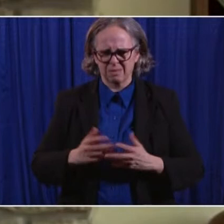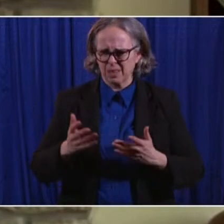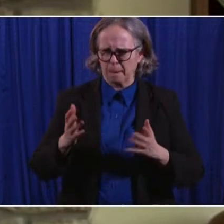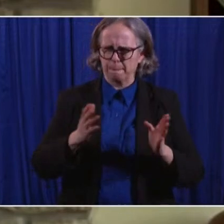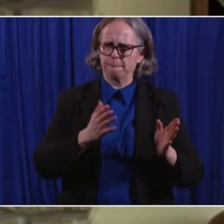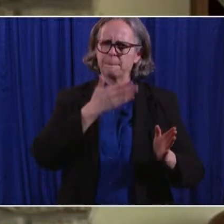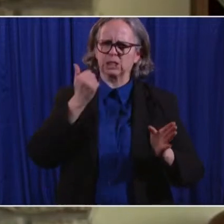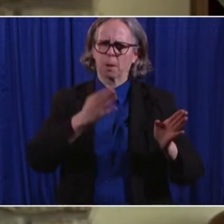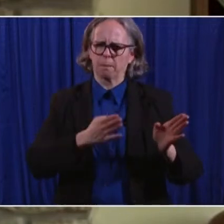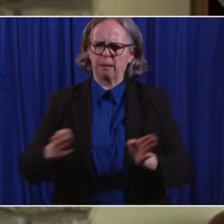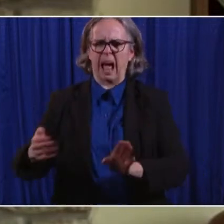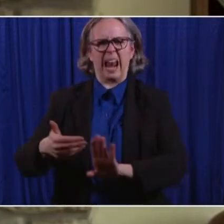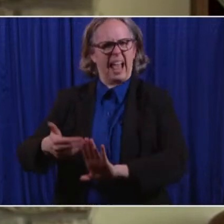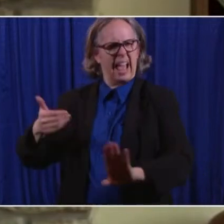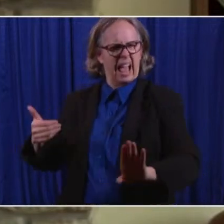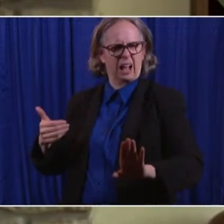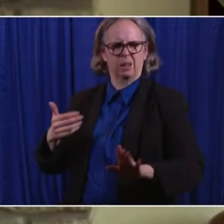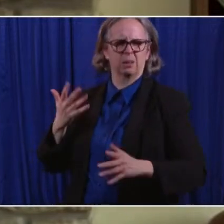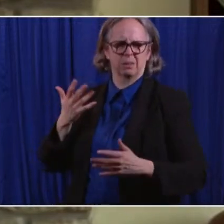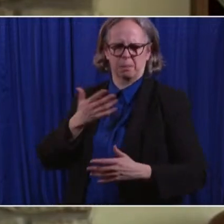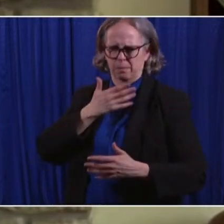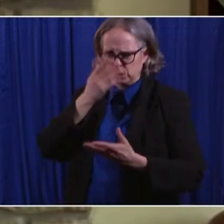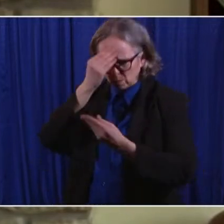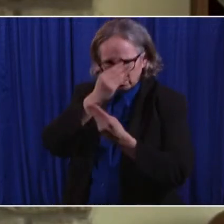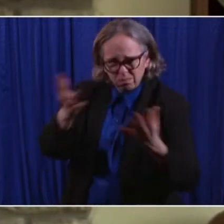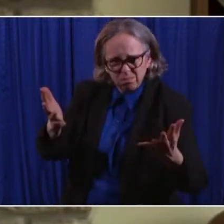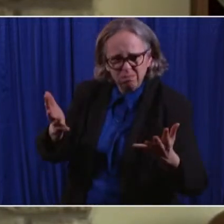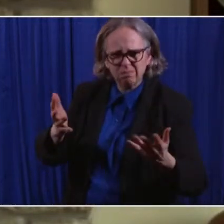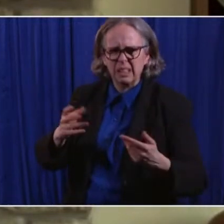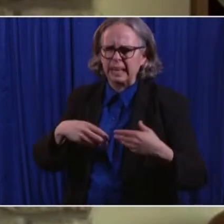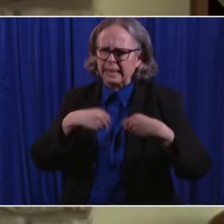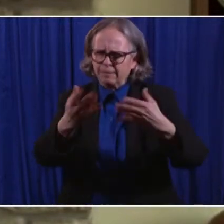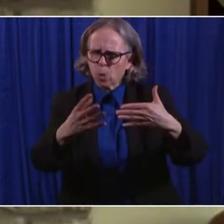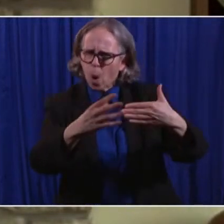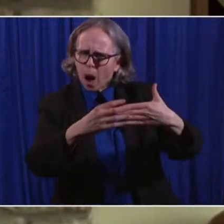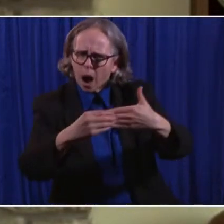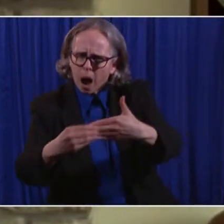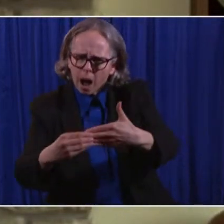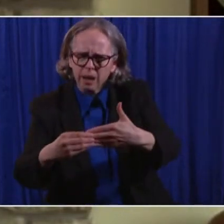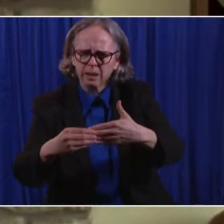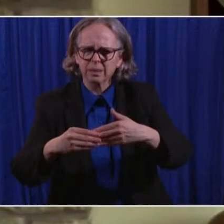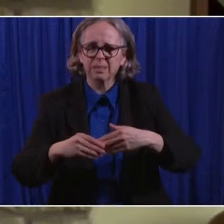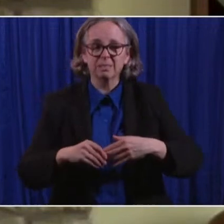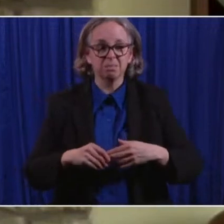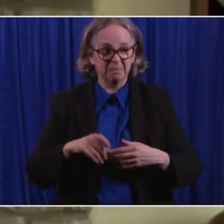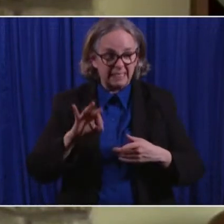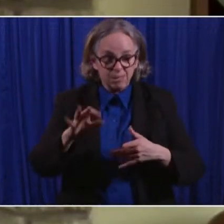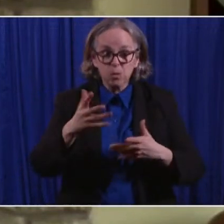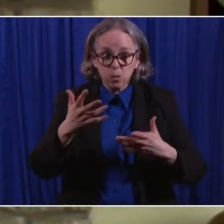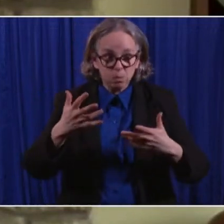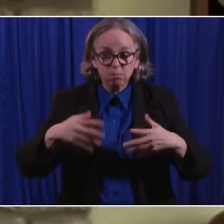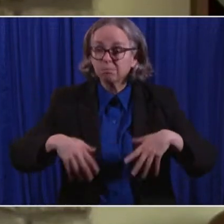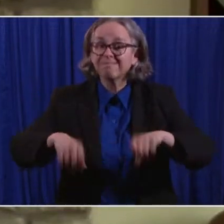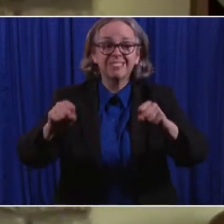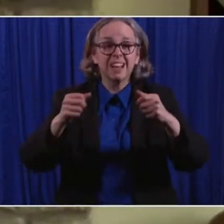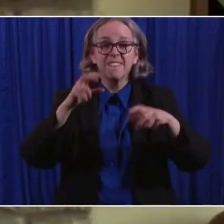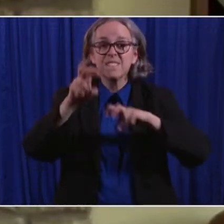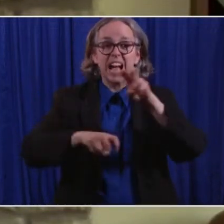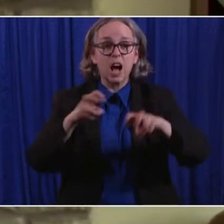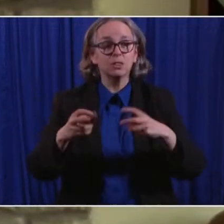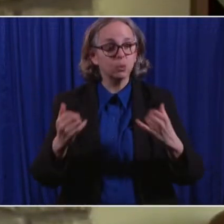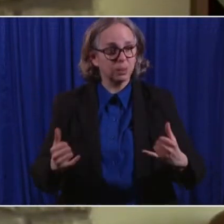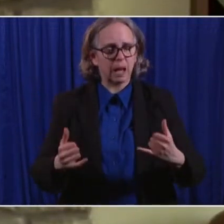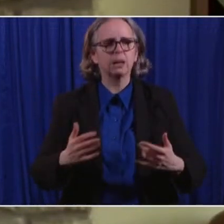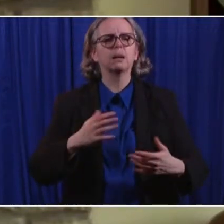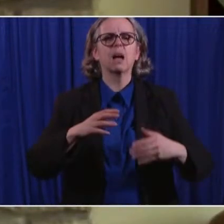county fairs is to tell us if the fair would be starting today, what would be the guidelines. And so the guidelines that we have put out